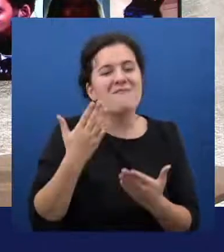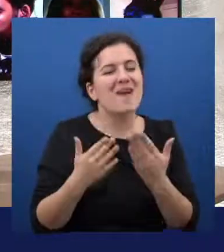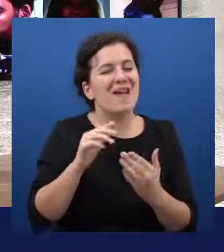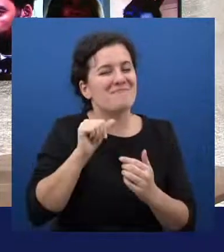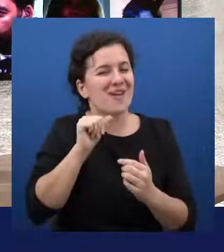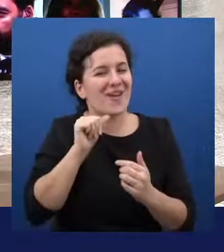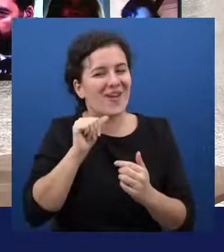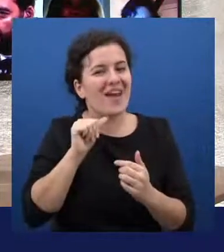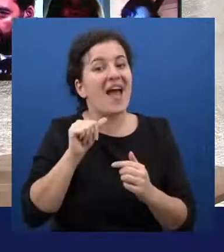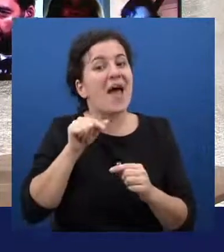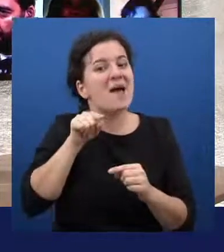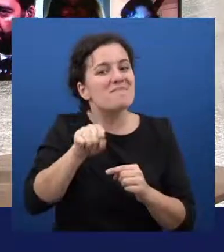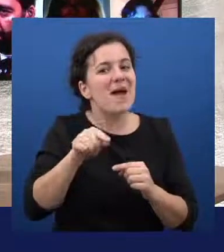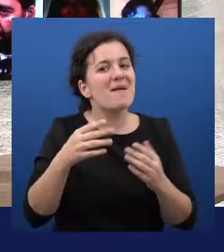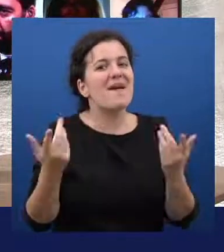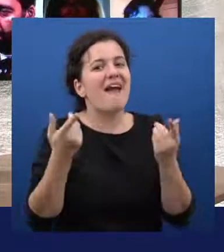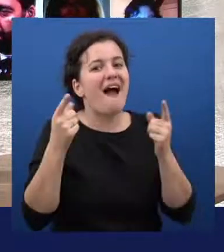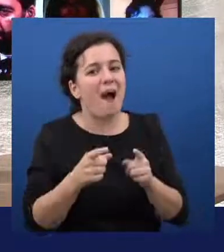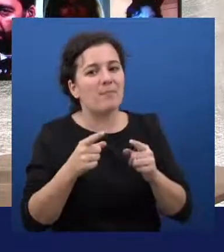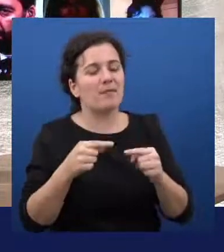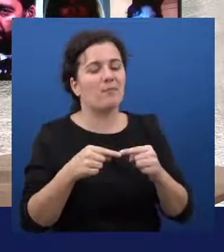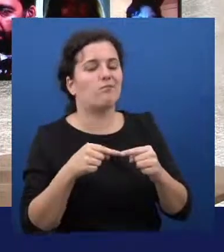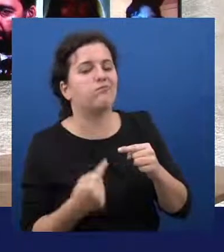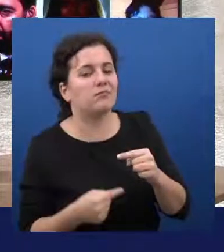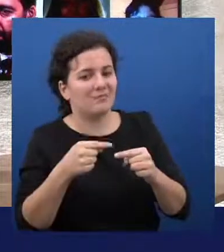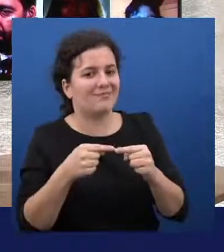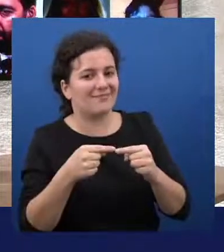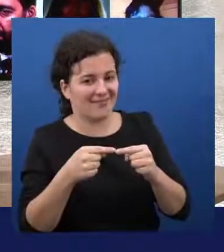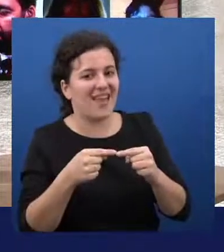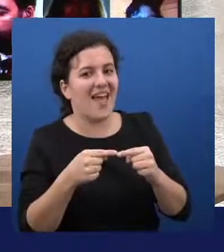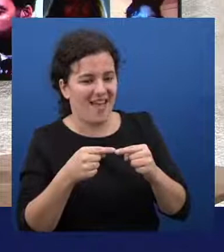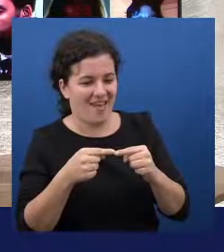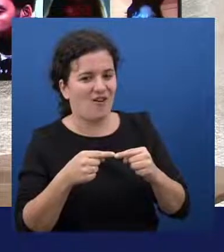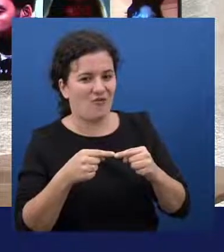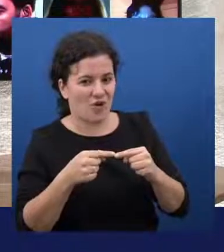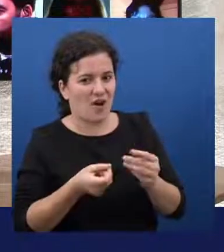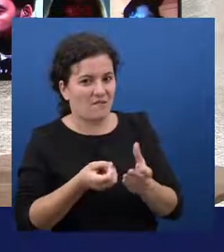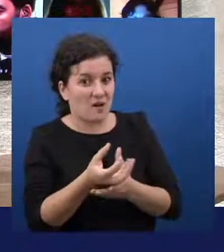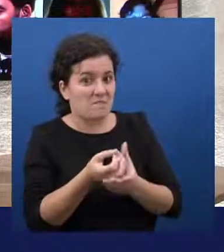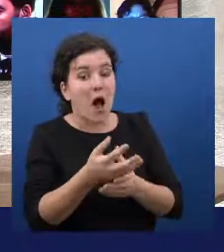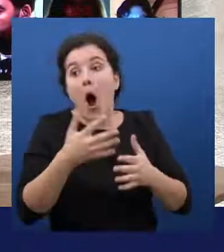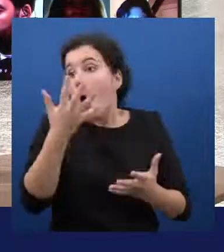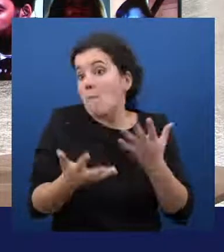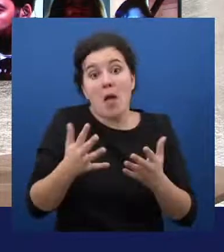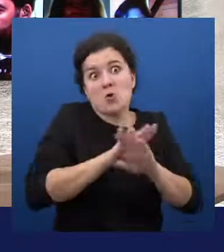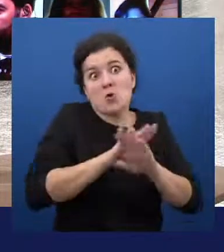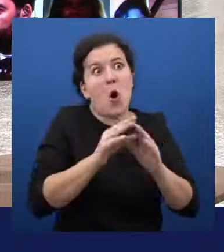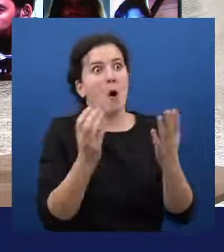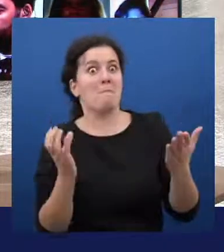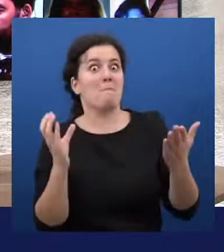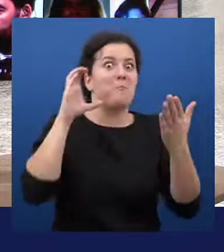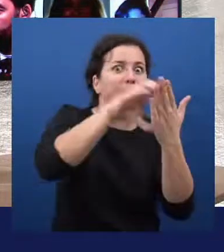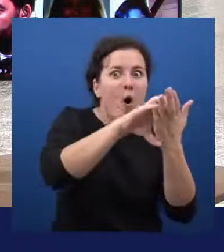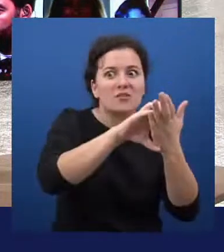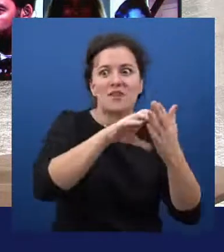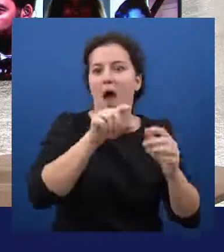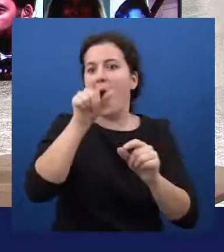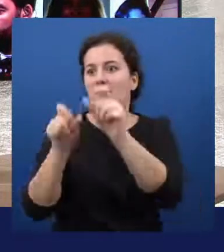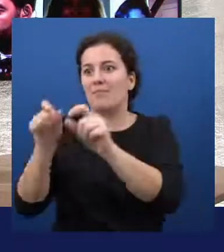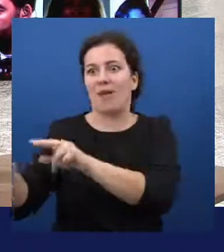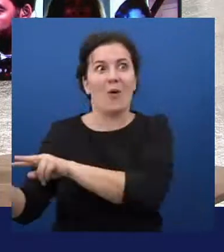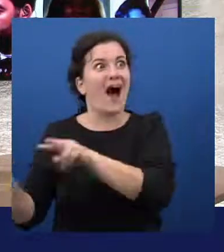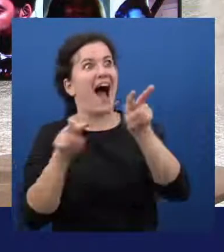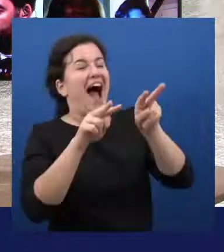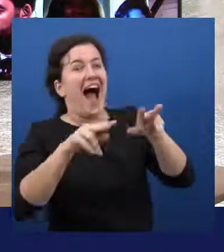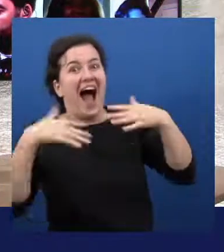a DDoS attack, but maybe not. Maybe you just posted a great blog post